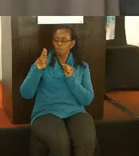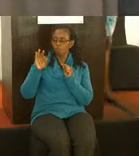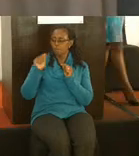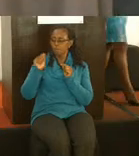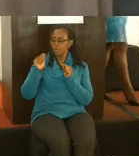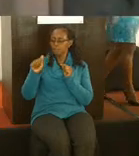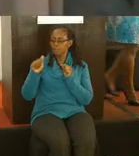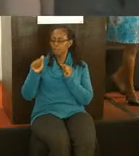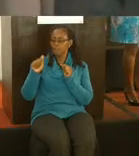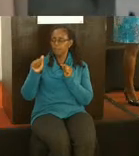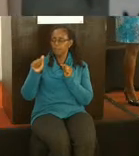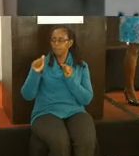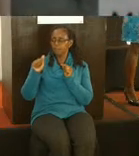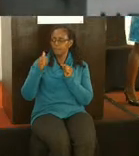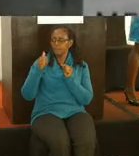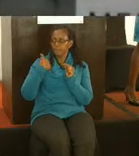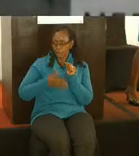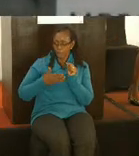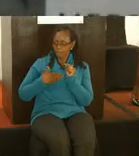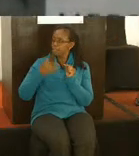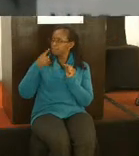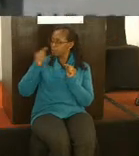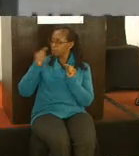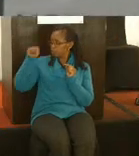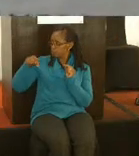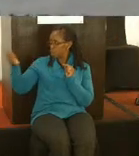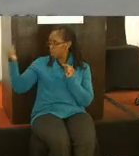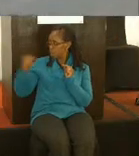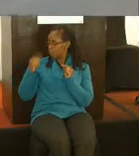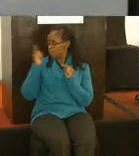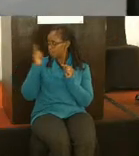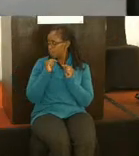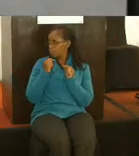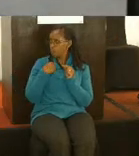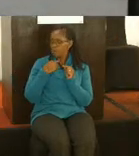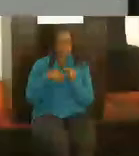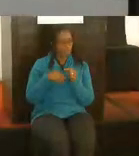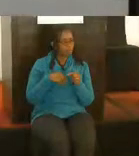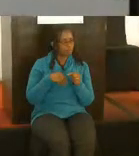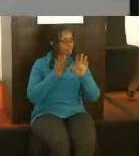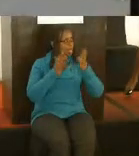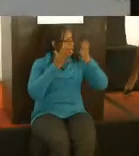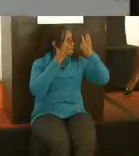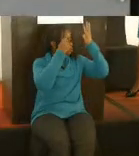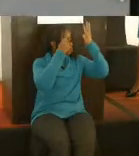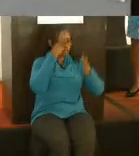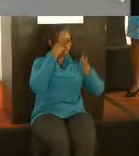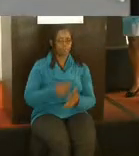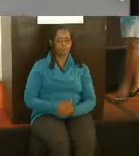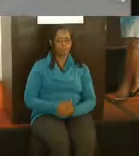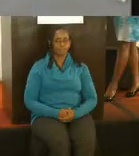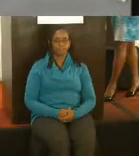and I'm glad that he's here with us today again let us give it up for Mufasa welcome